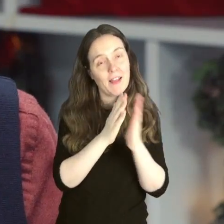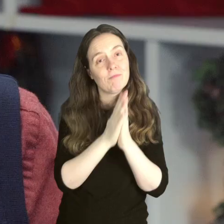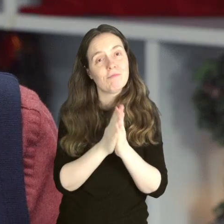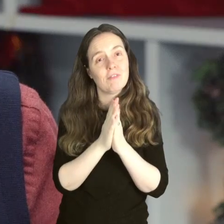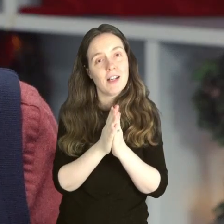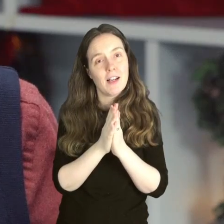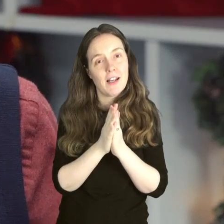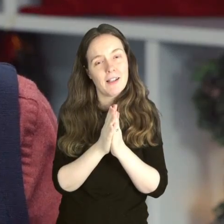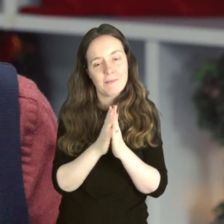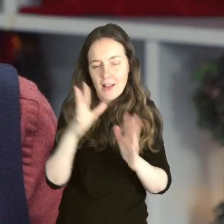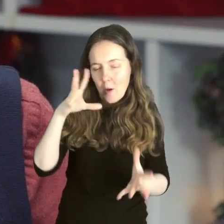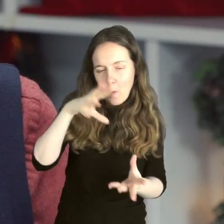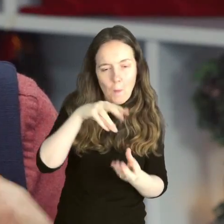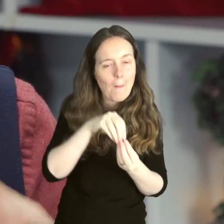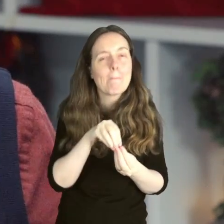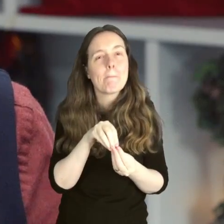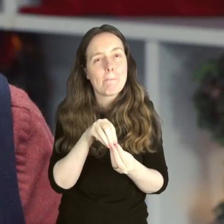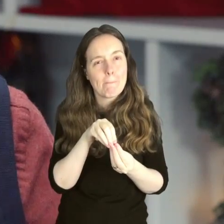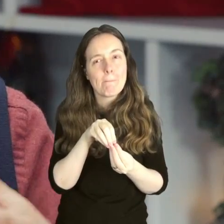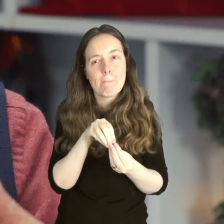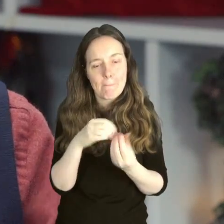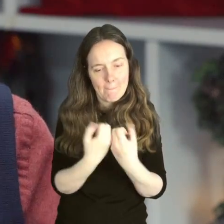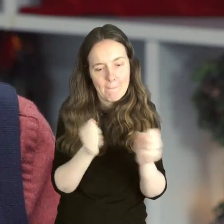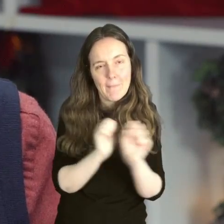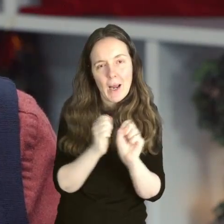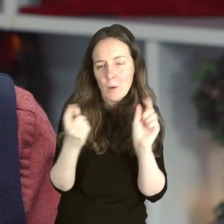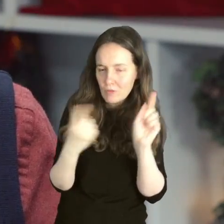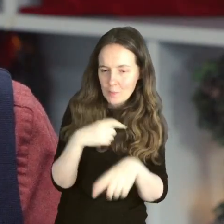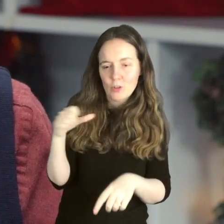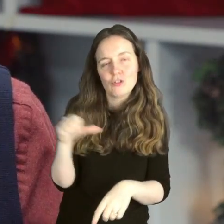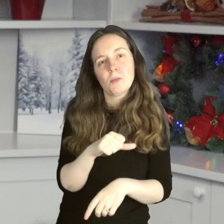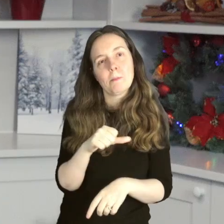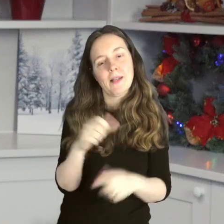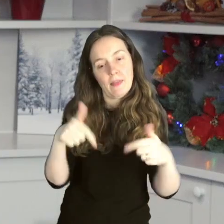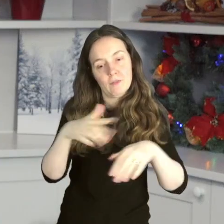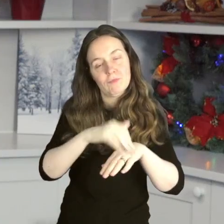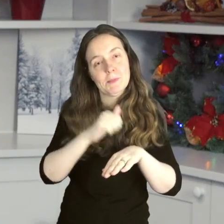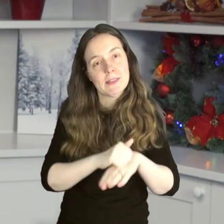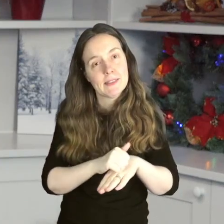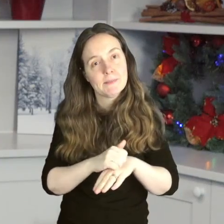up what our response should be to Christmas.